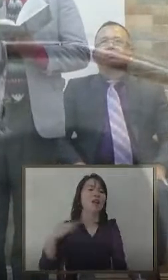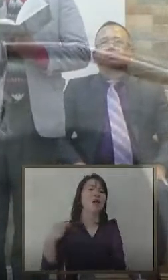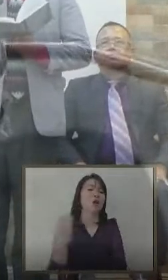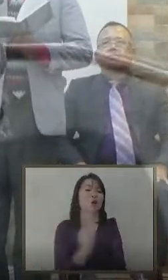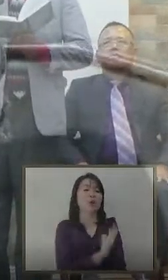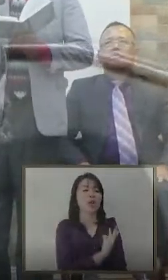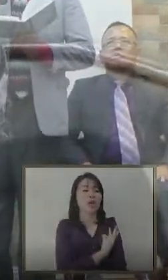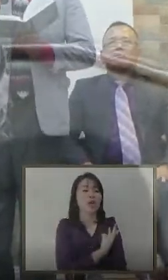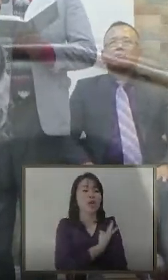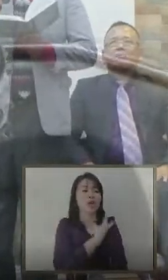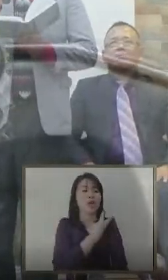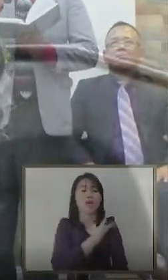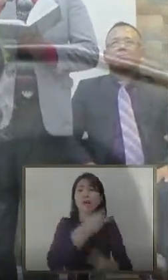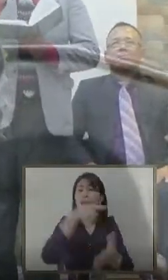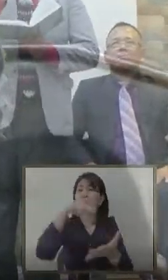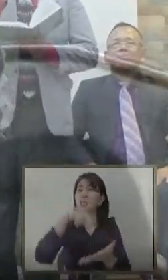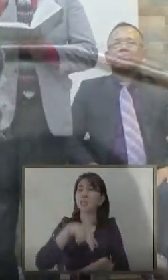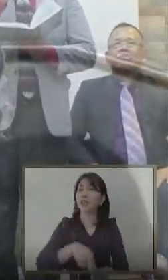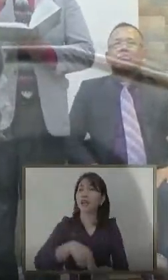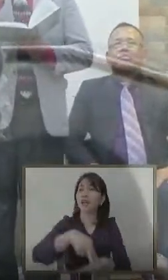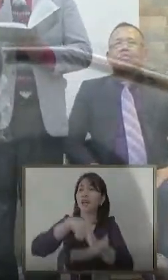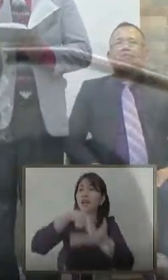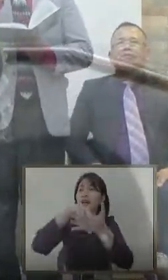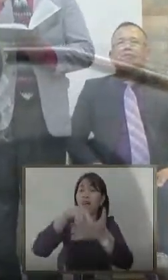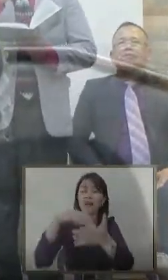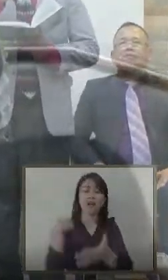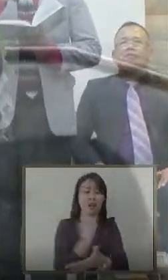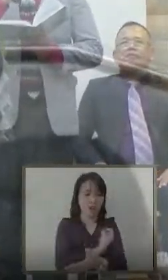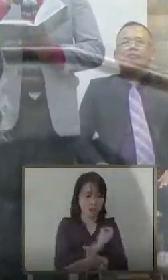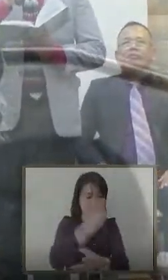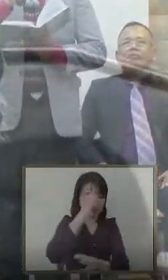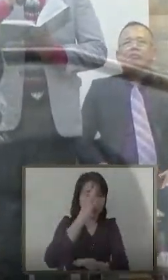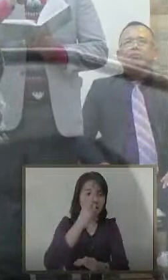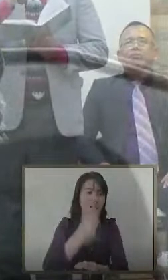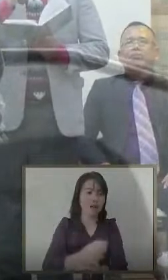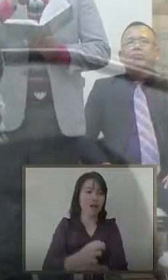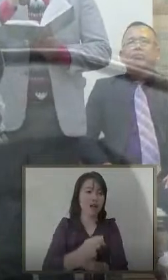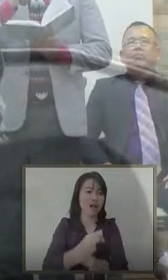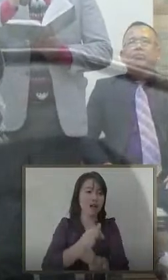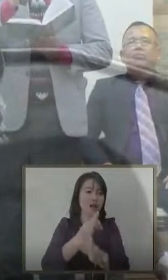down, we will stand our